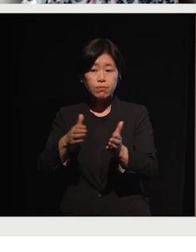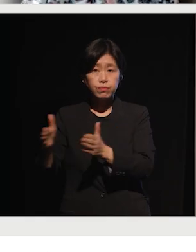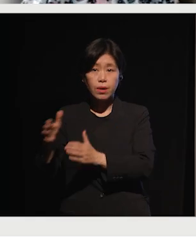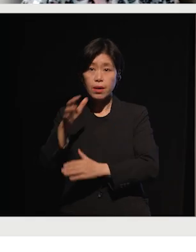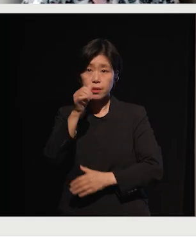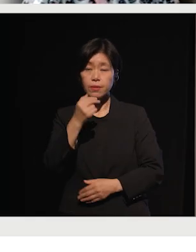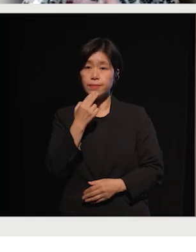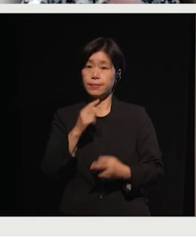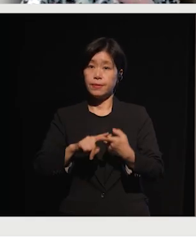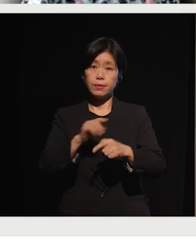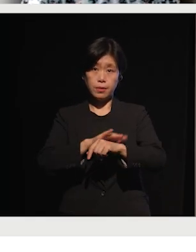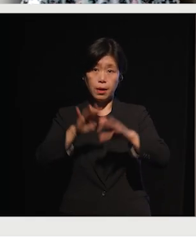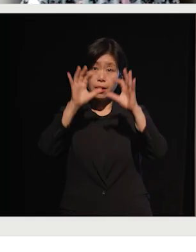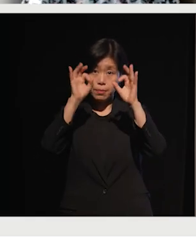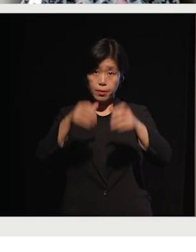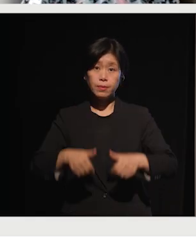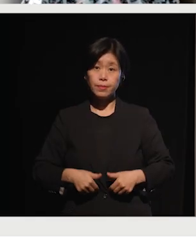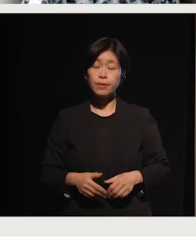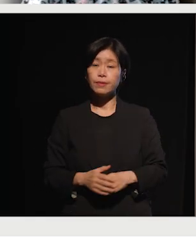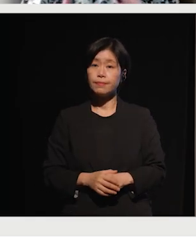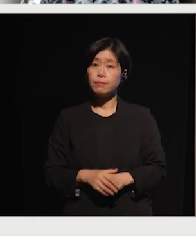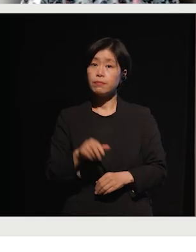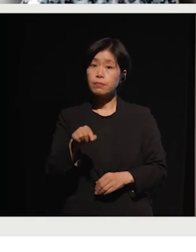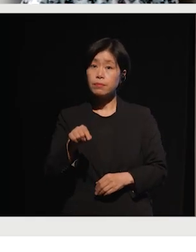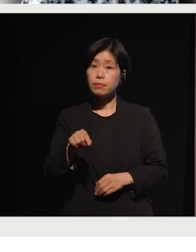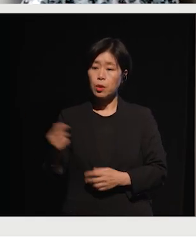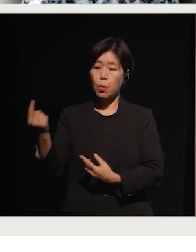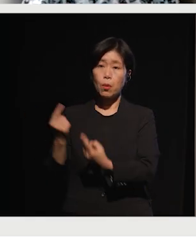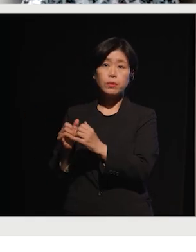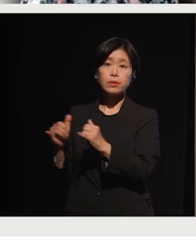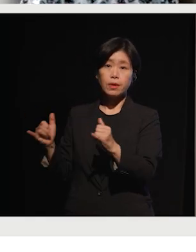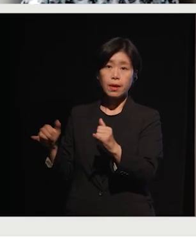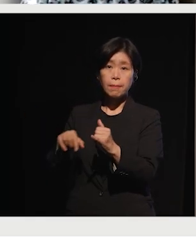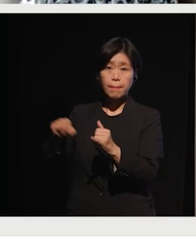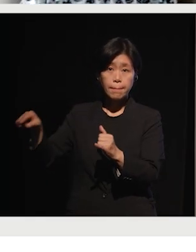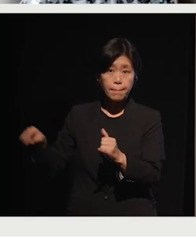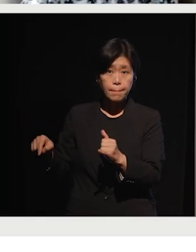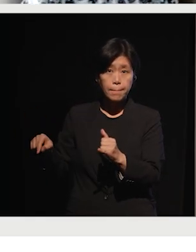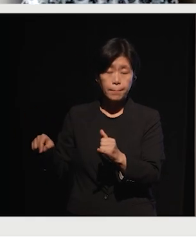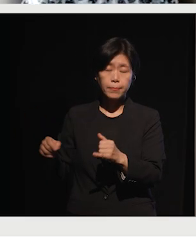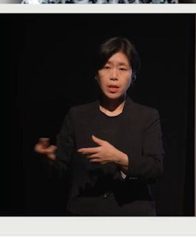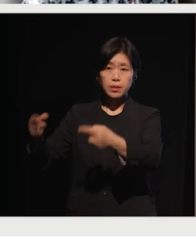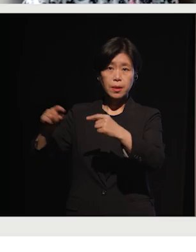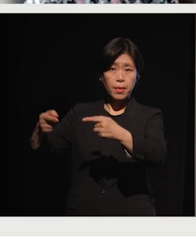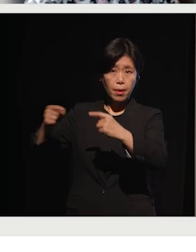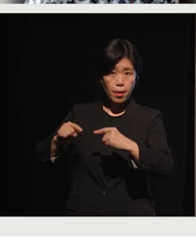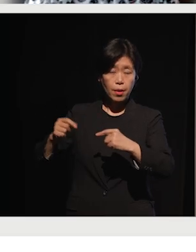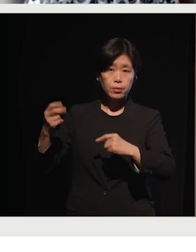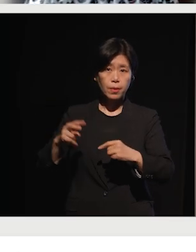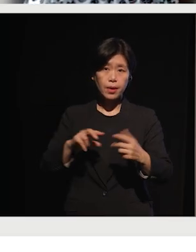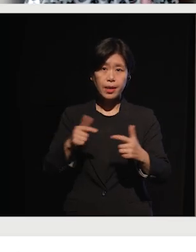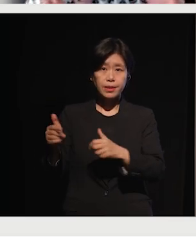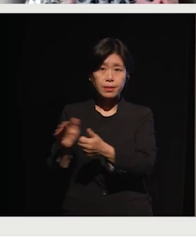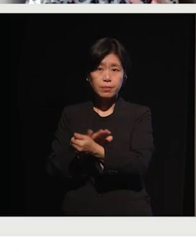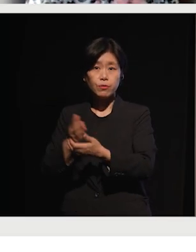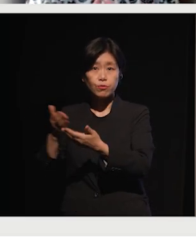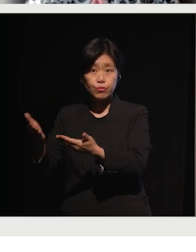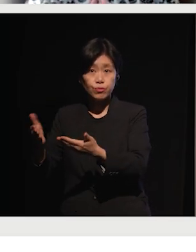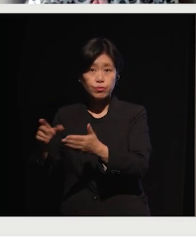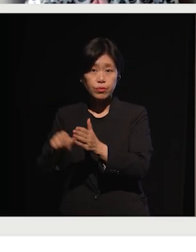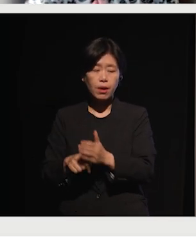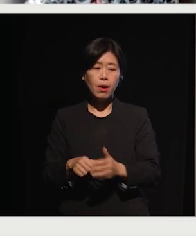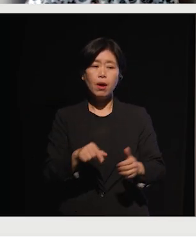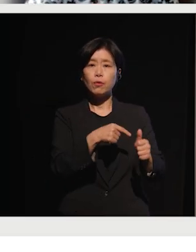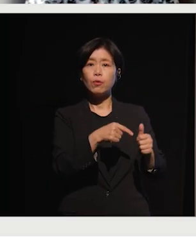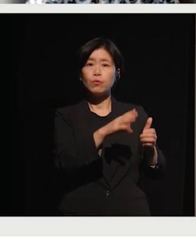visitor services, audience engagement, guest services, and education departments on. And then that last